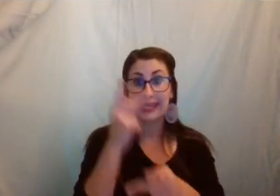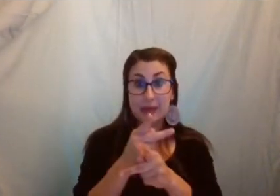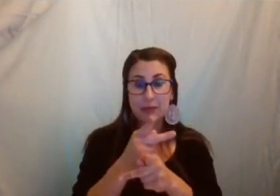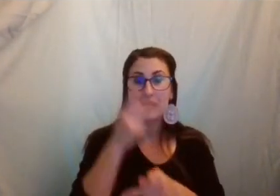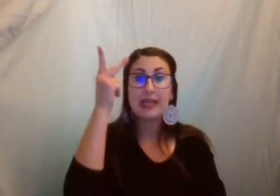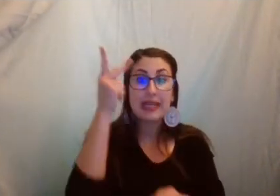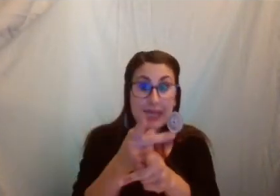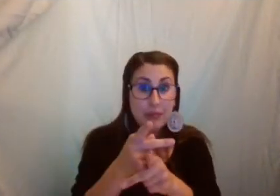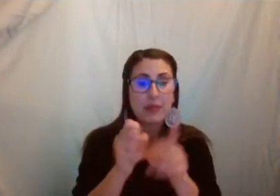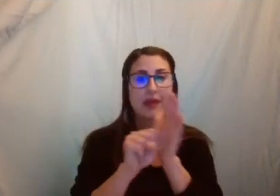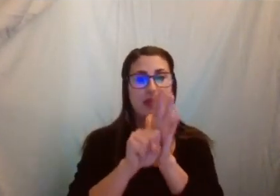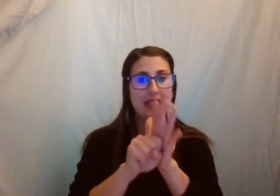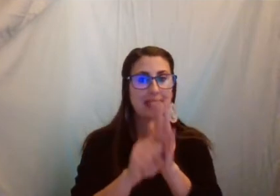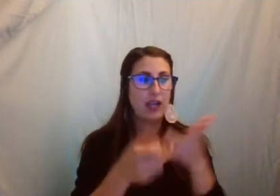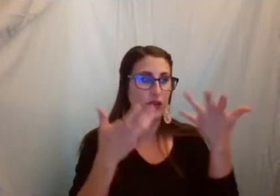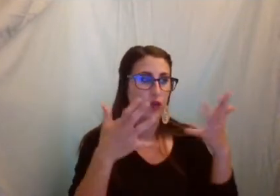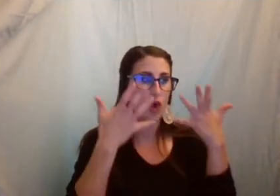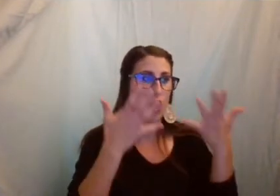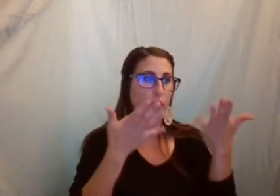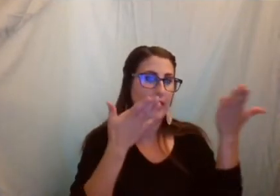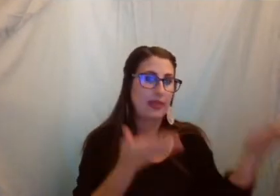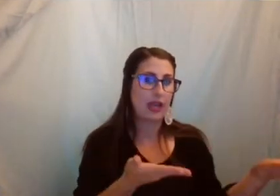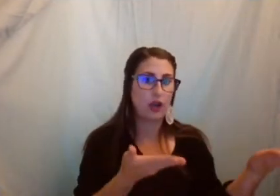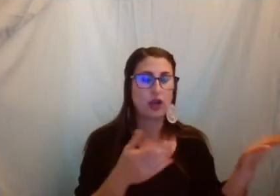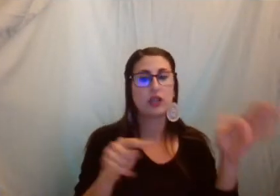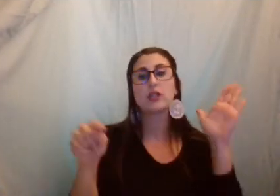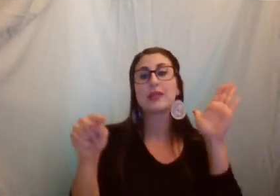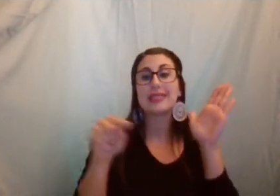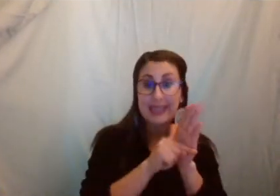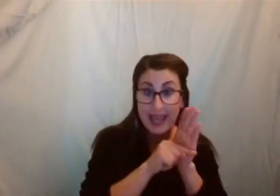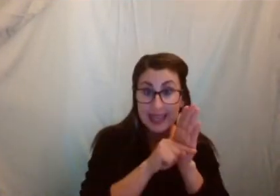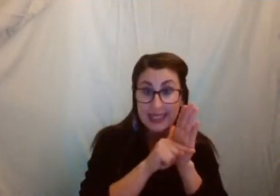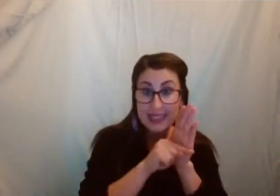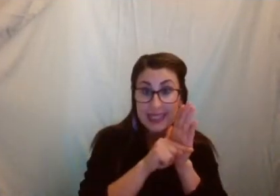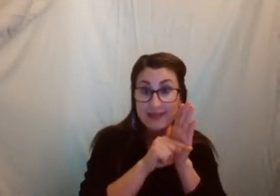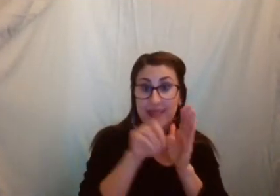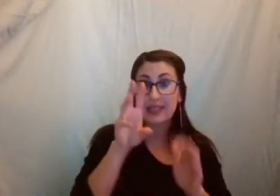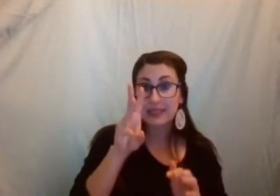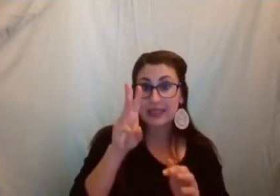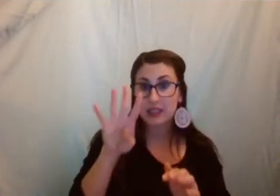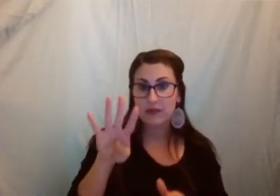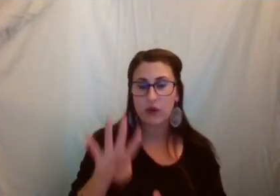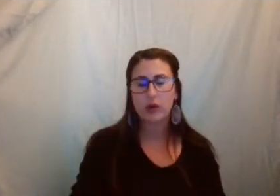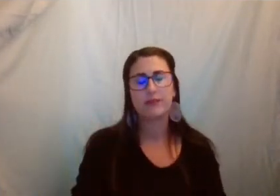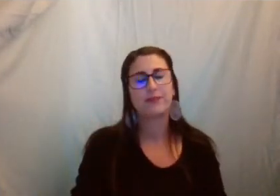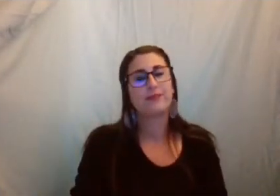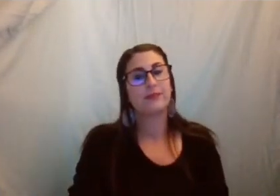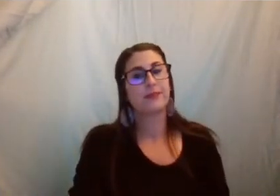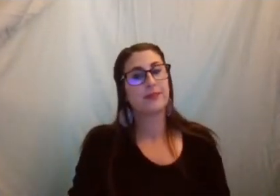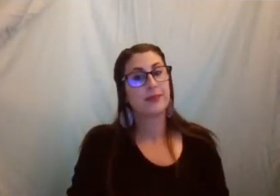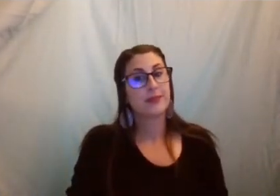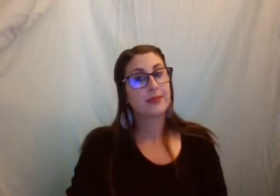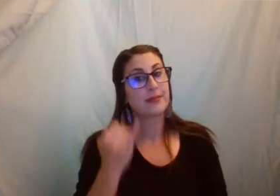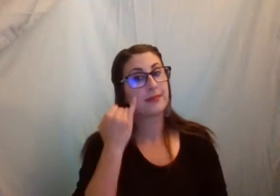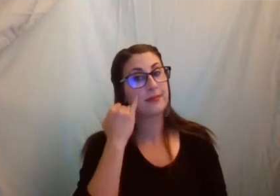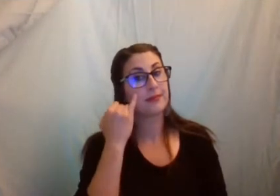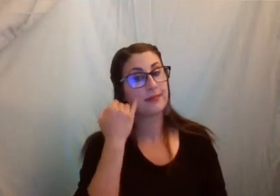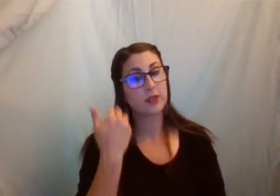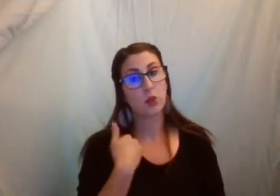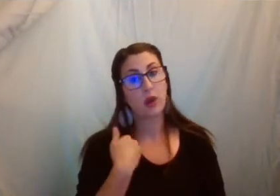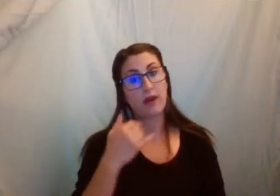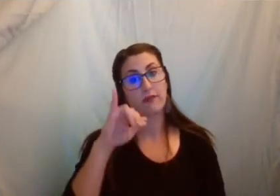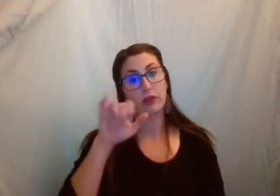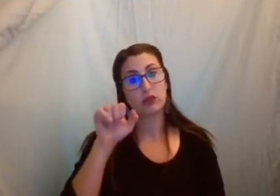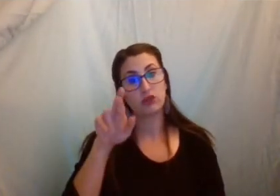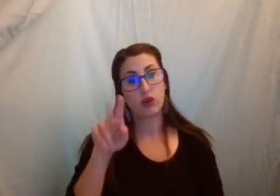So keep the sign that was already there, negative 64. Okay, and think about if you had a jar, you had